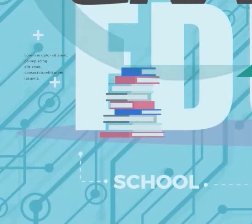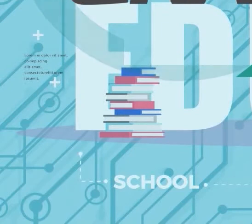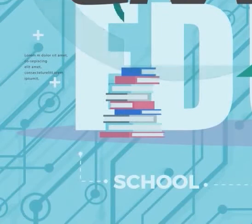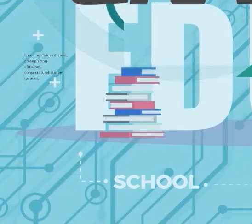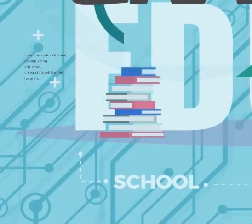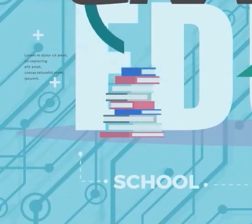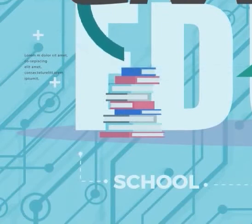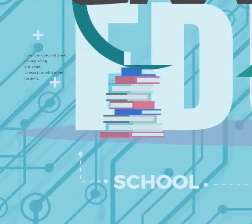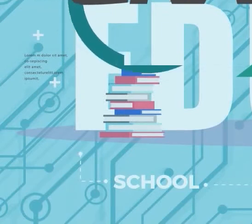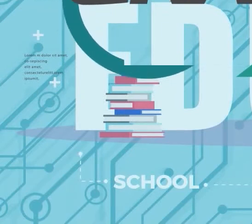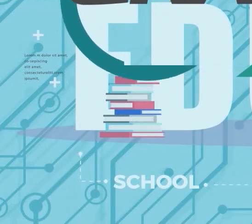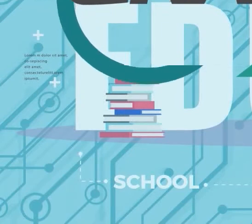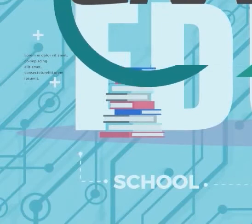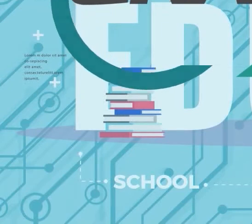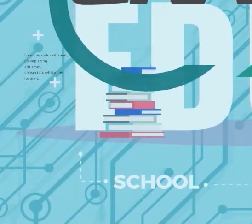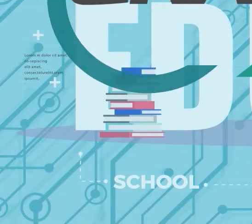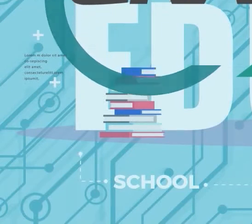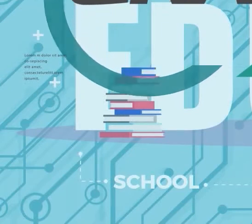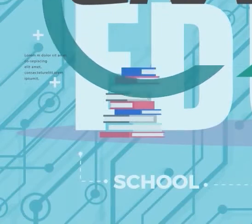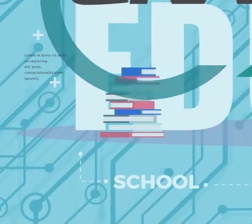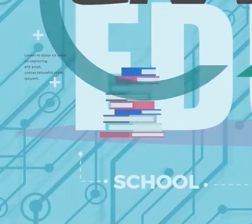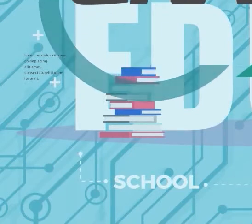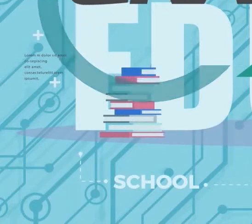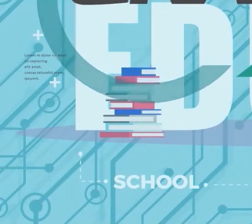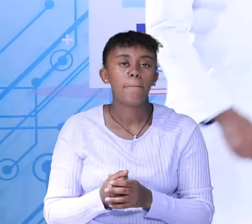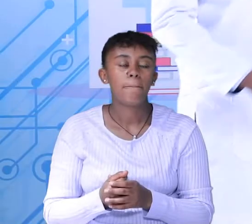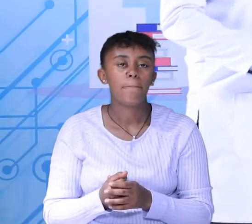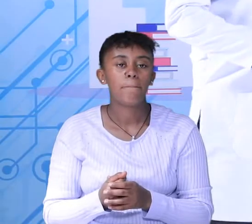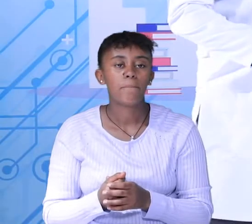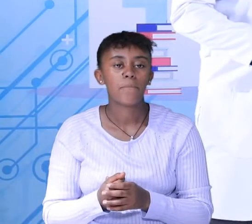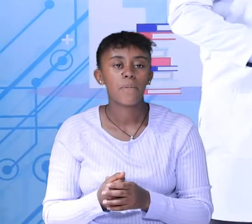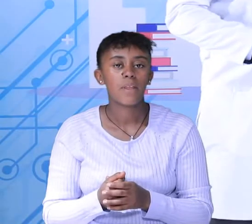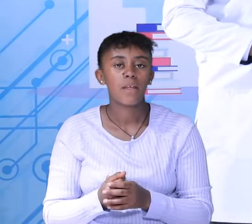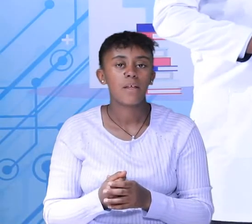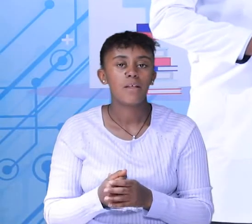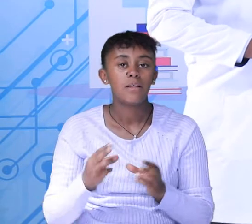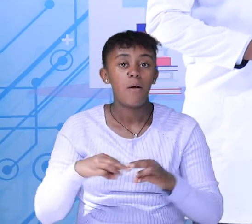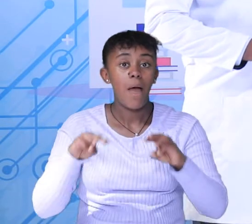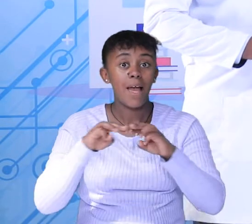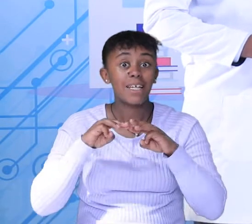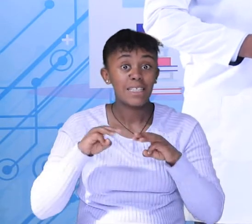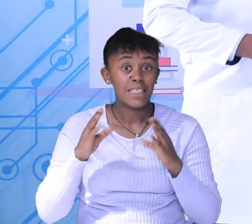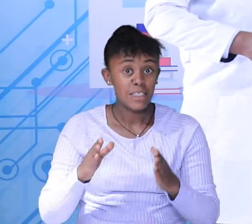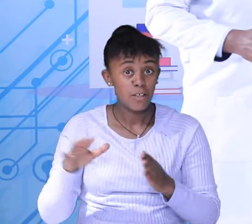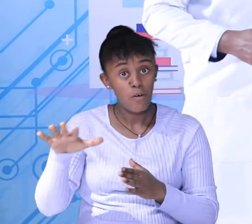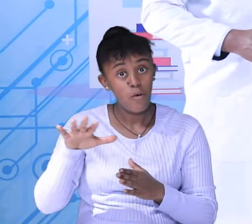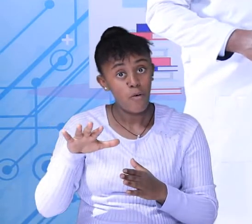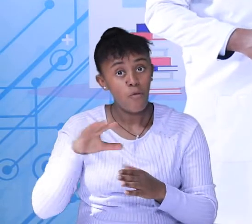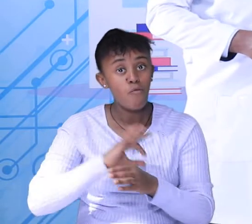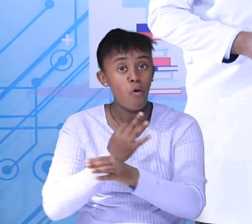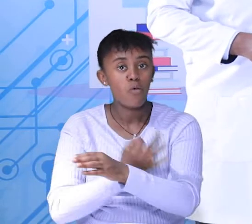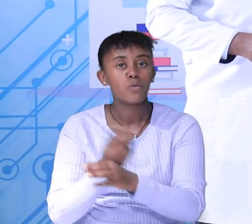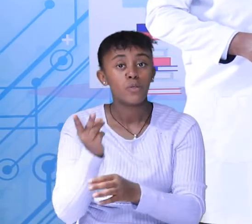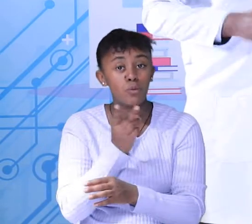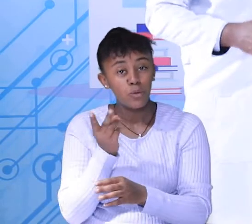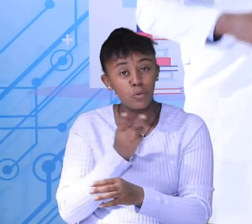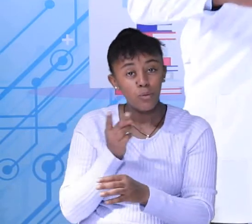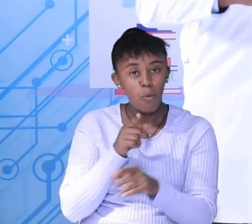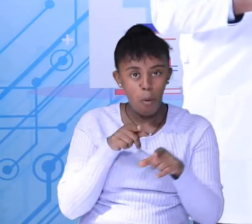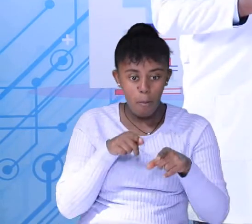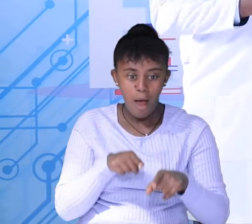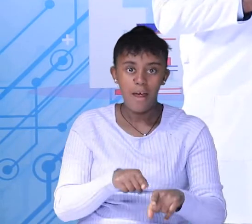be 6.04 times 10 to the power of minus 4 Newton meter. I hope you have tried to determine this. Now